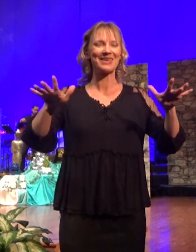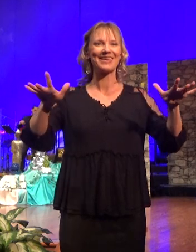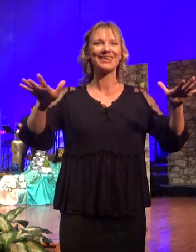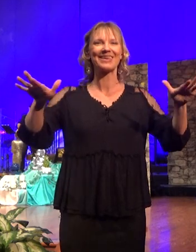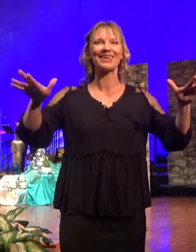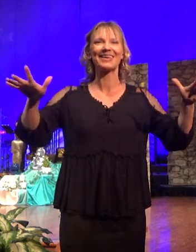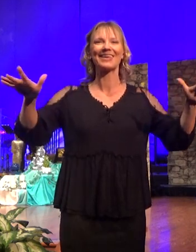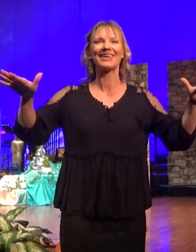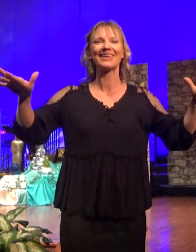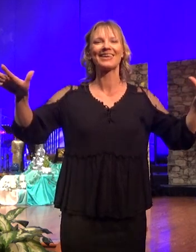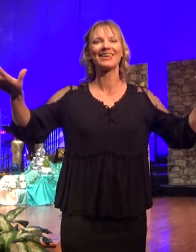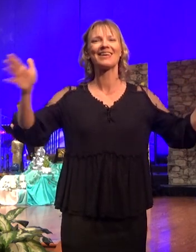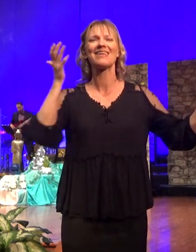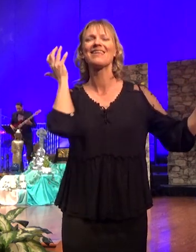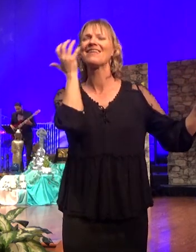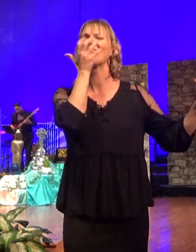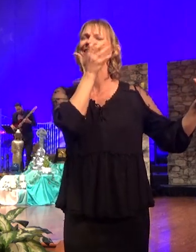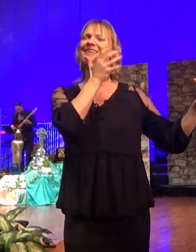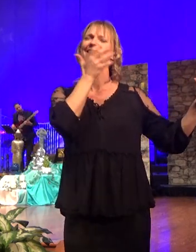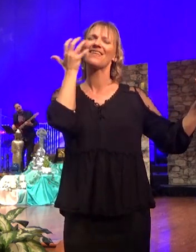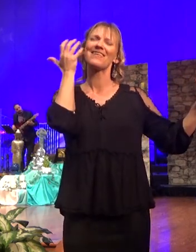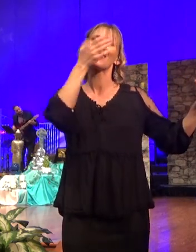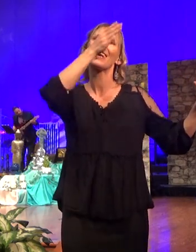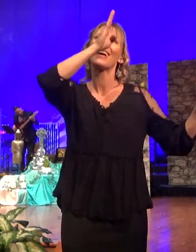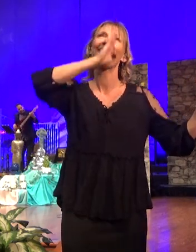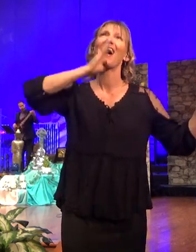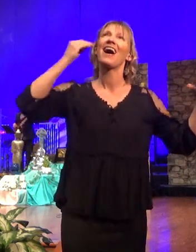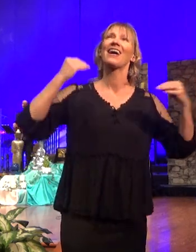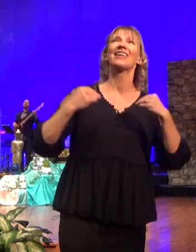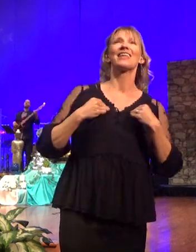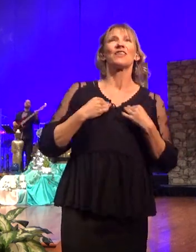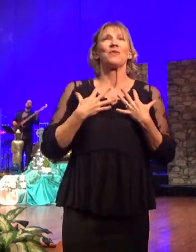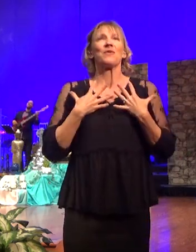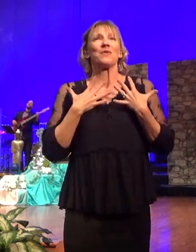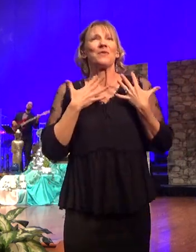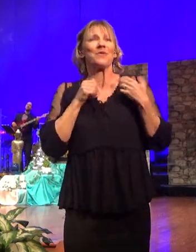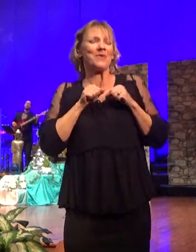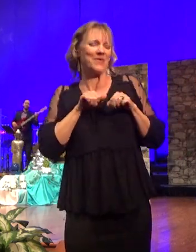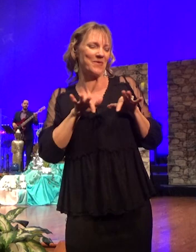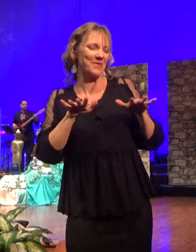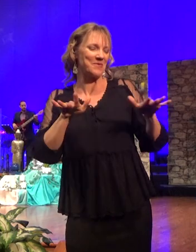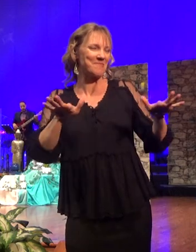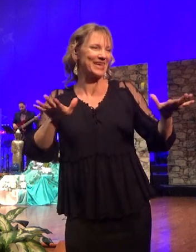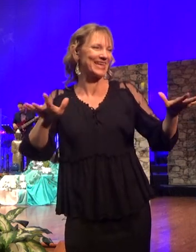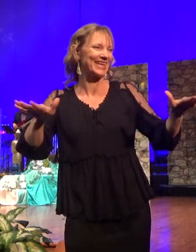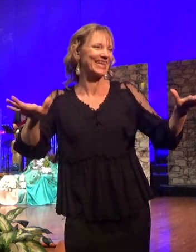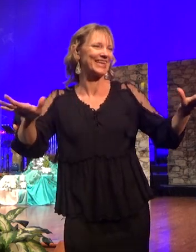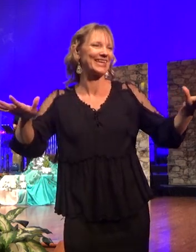me, when you move through